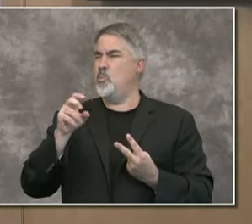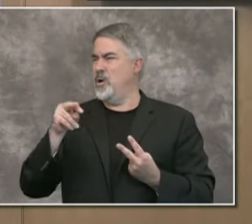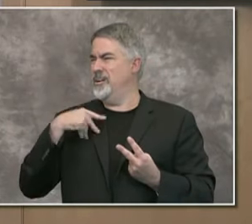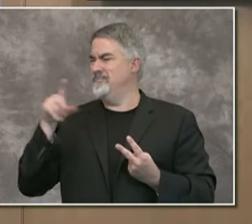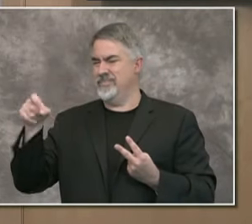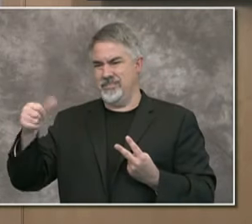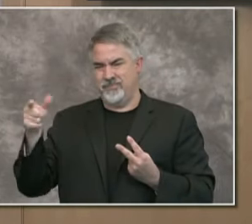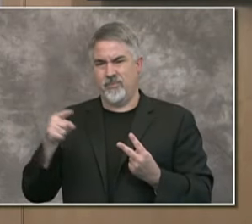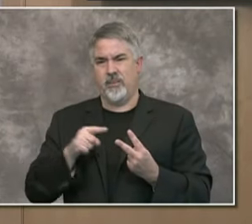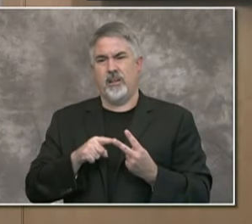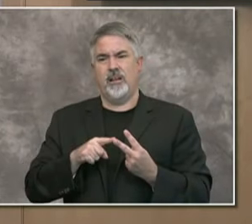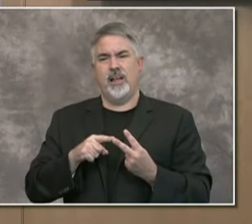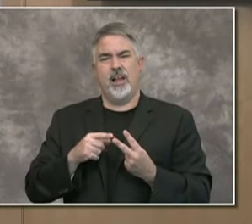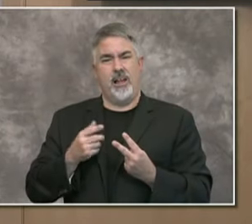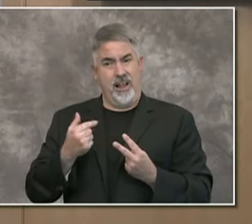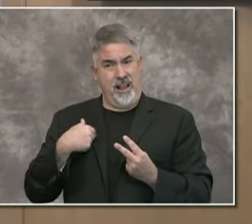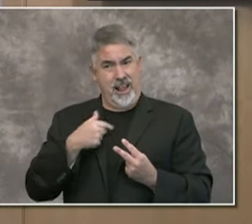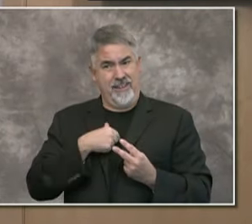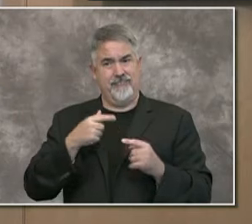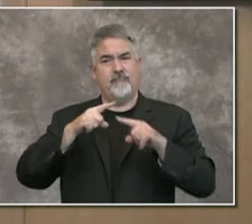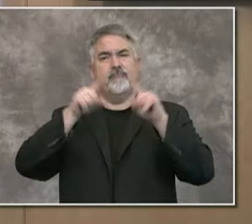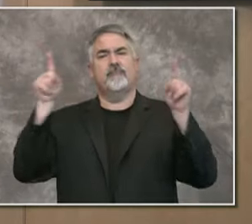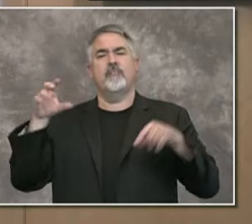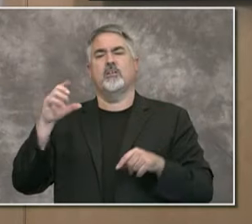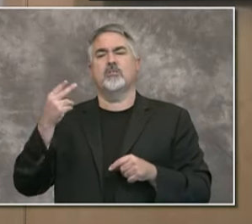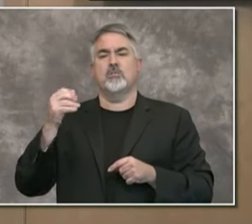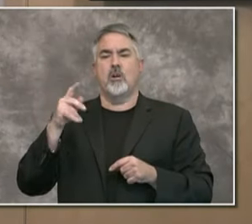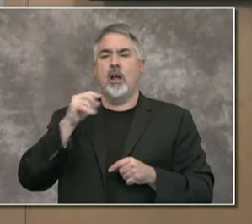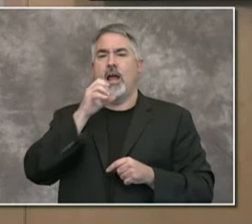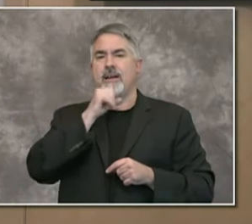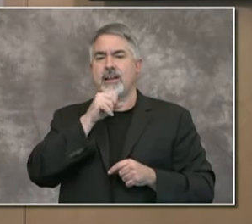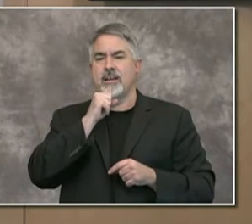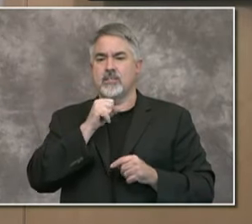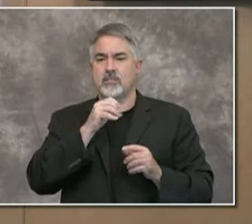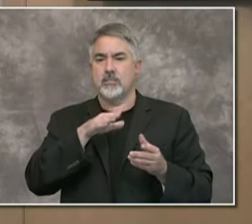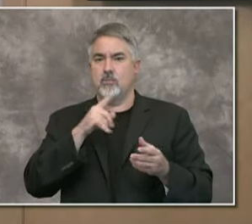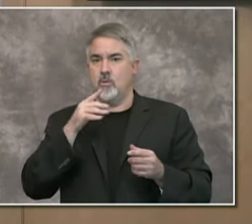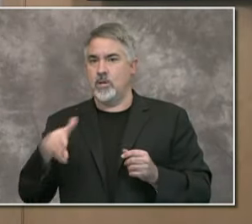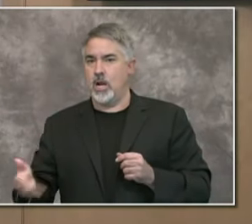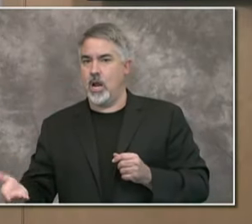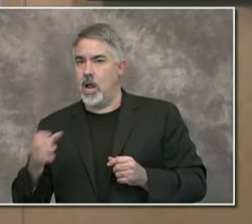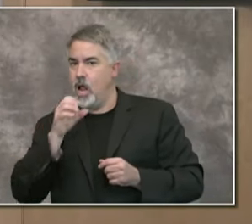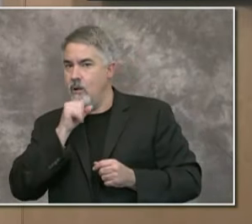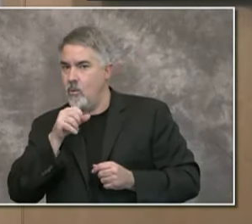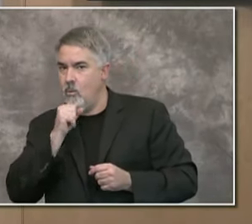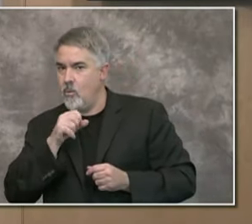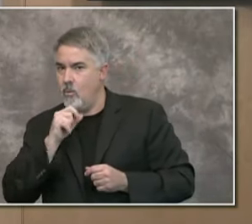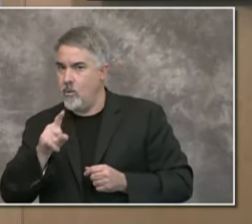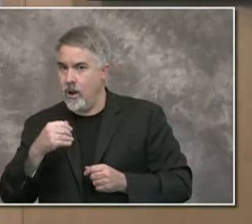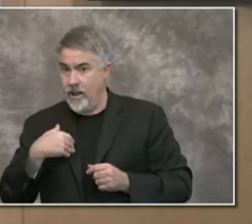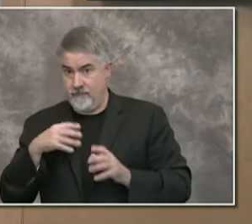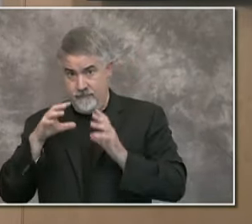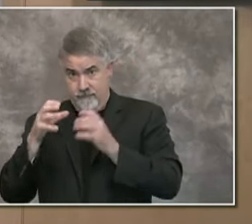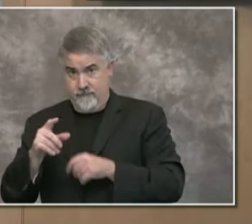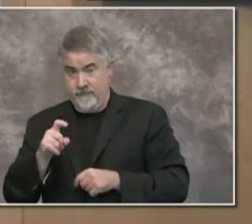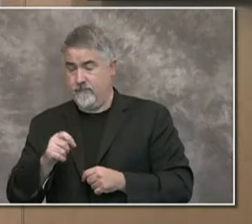but do we have a chart of the age ranges of fatalities? Okay, Supervisor.